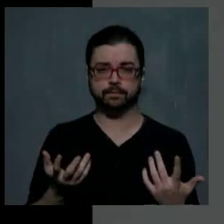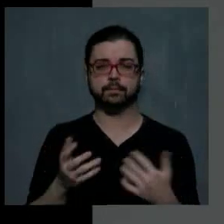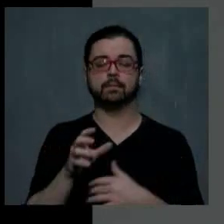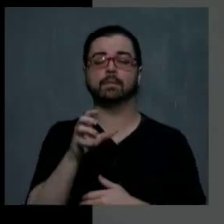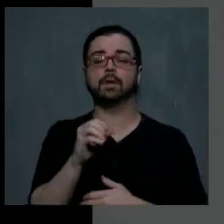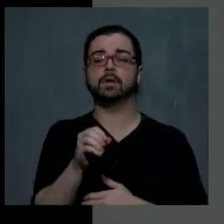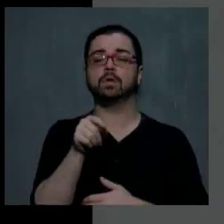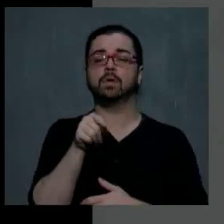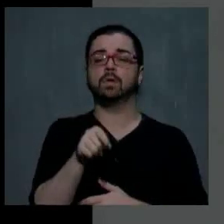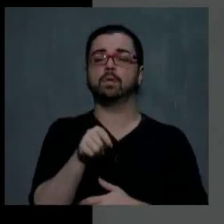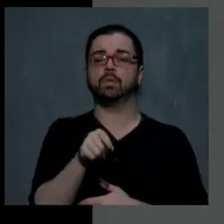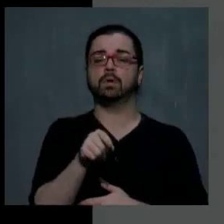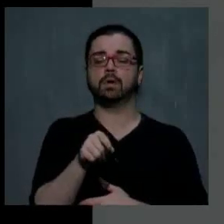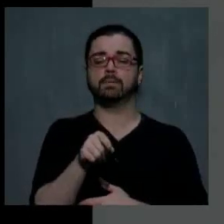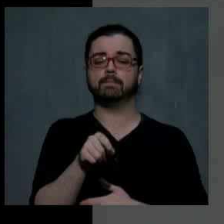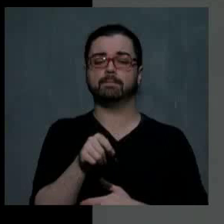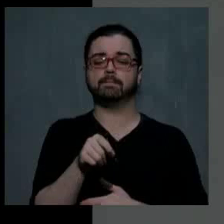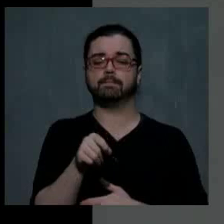This